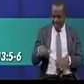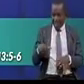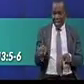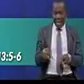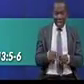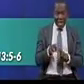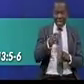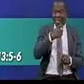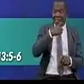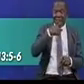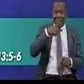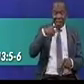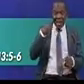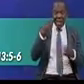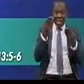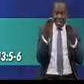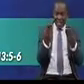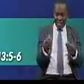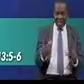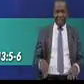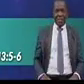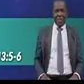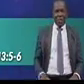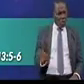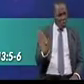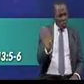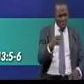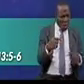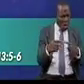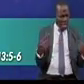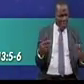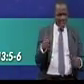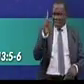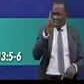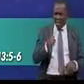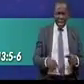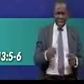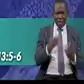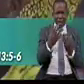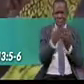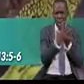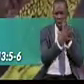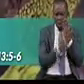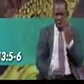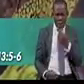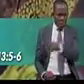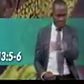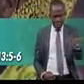Your enemies cannot copy you. I said your enemies cannot copy you.